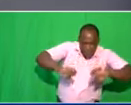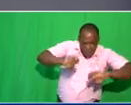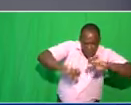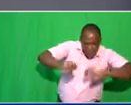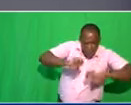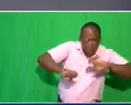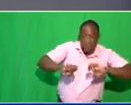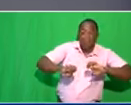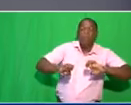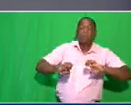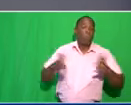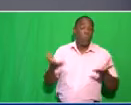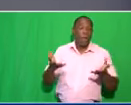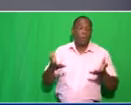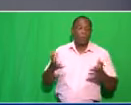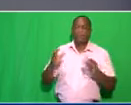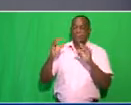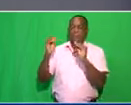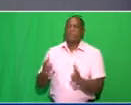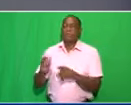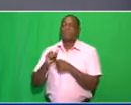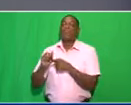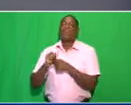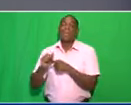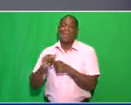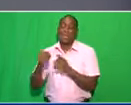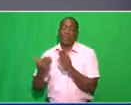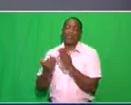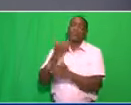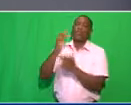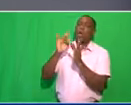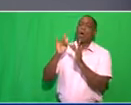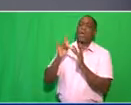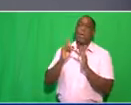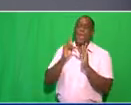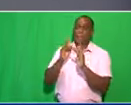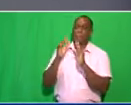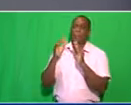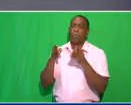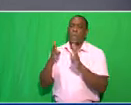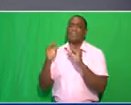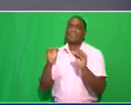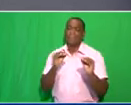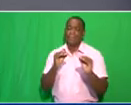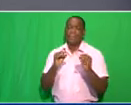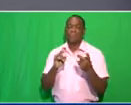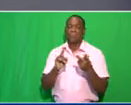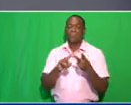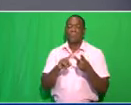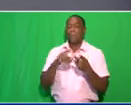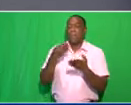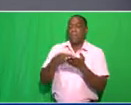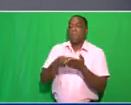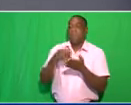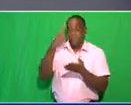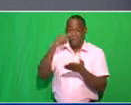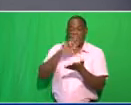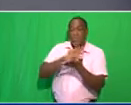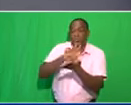to teachers in the new online modalities, prioritize funding for schools, inclusion